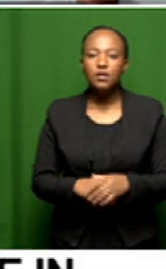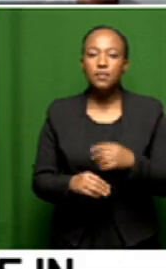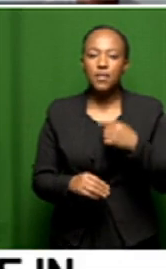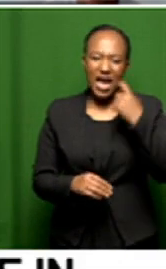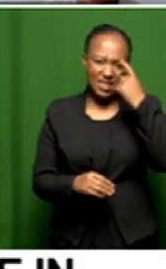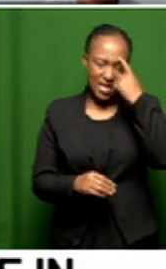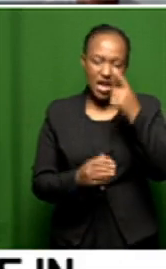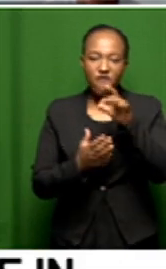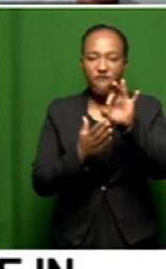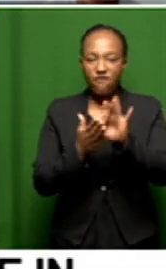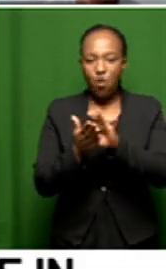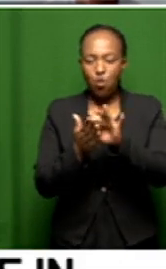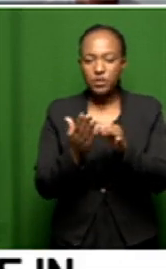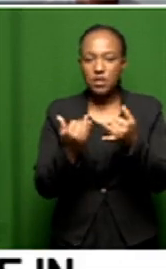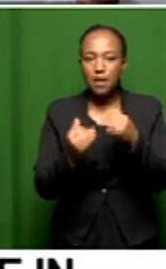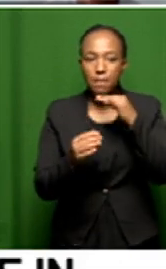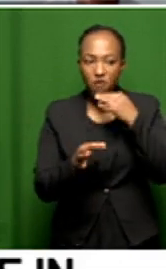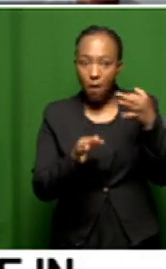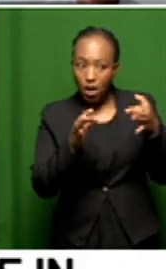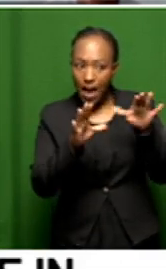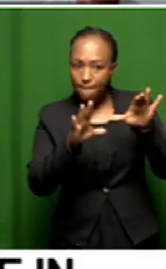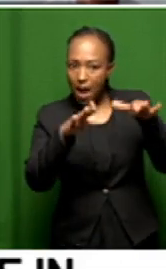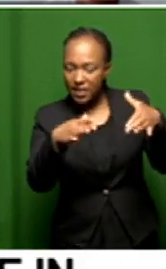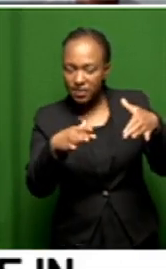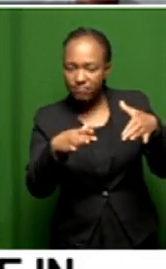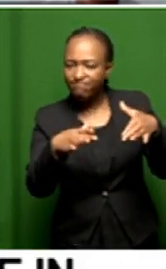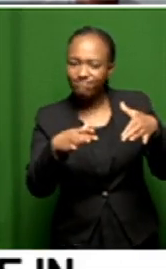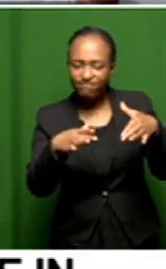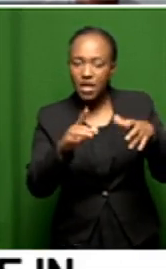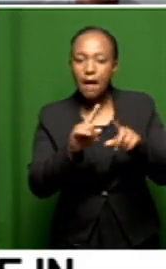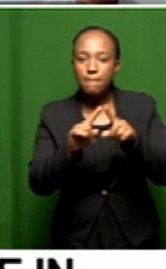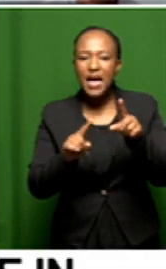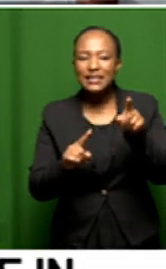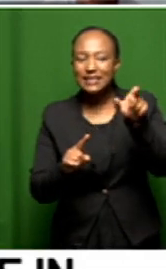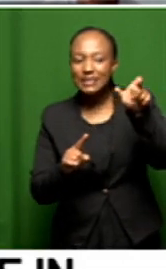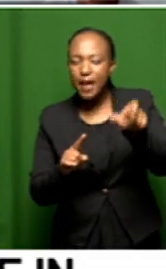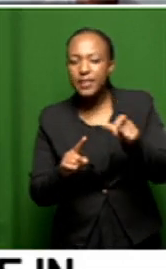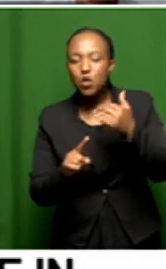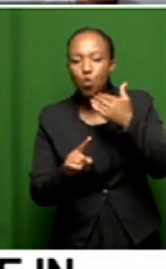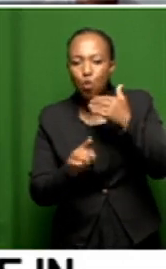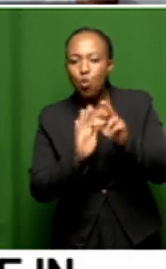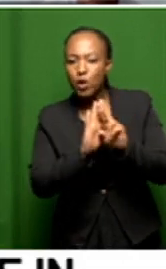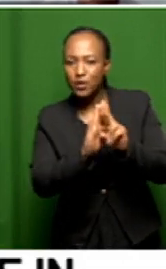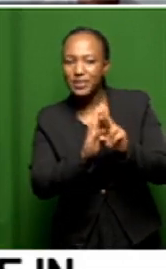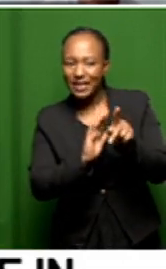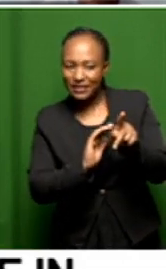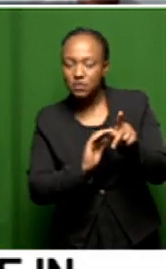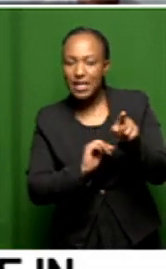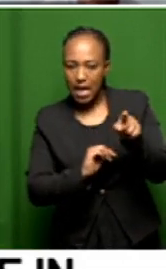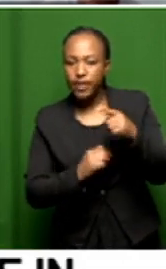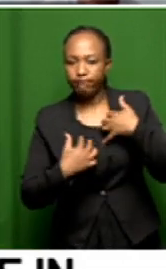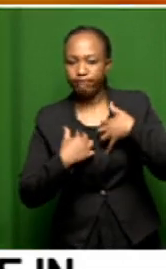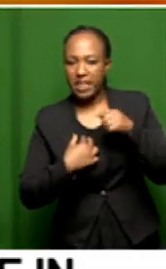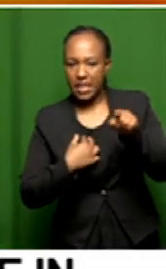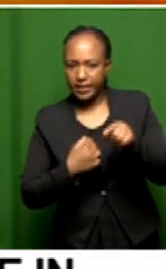apathy is not necessarily with a political party, but rather who is there to represent them.